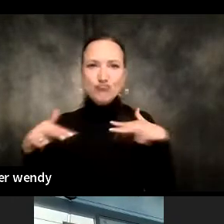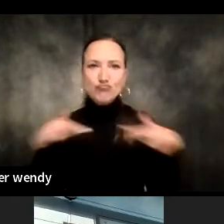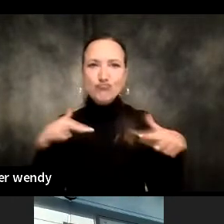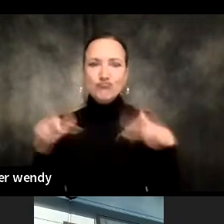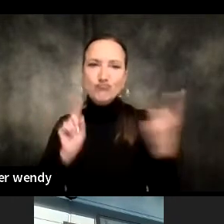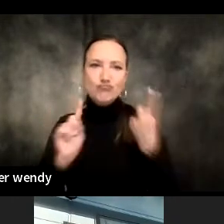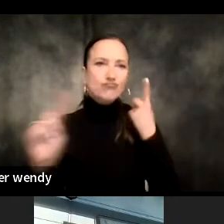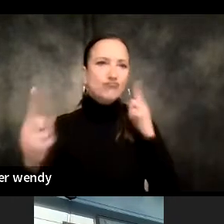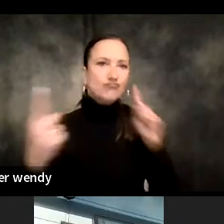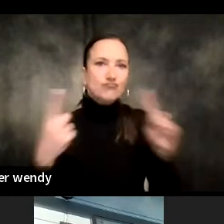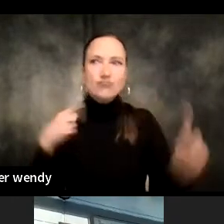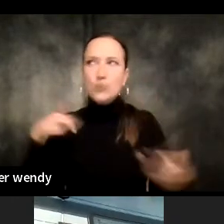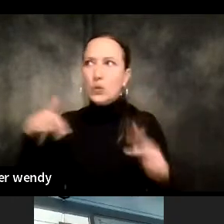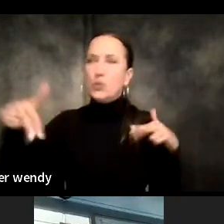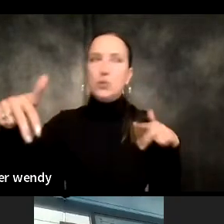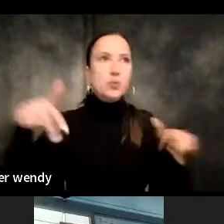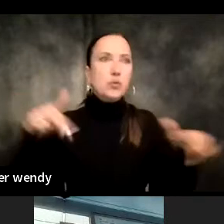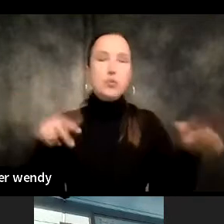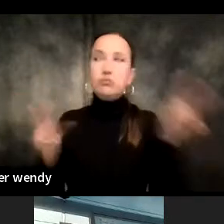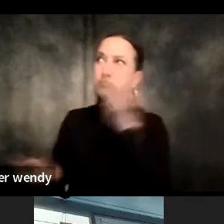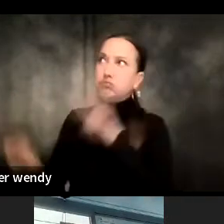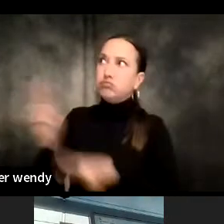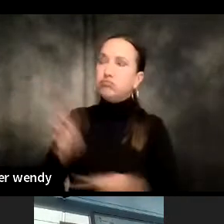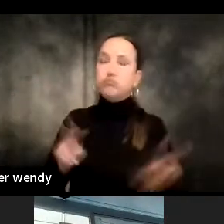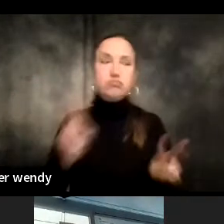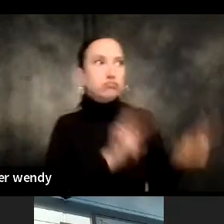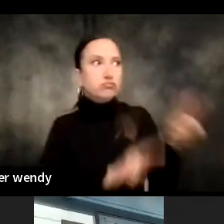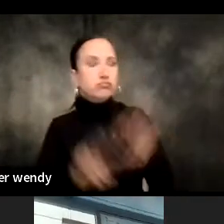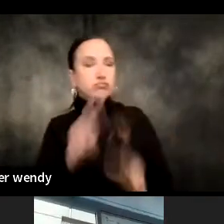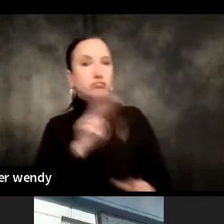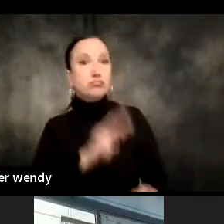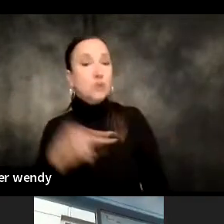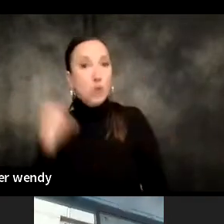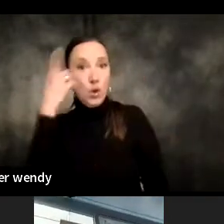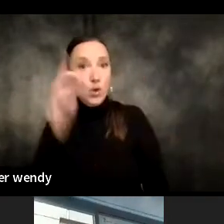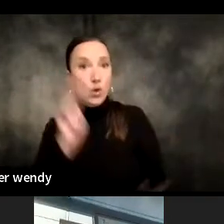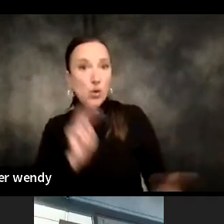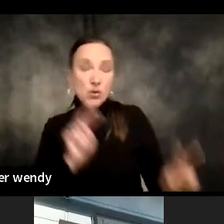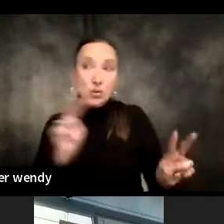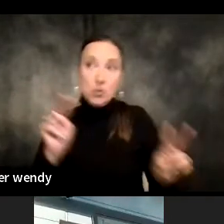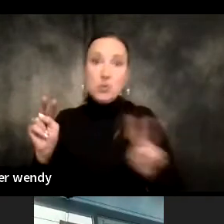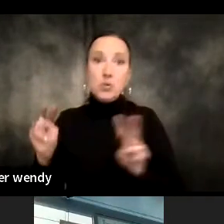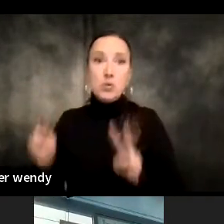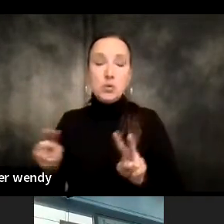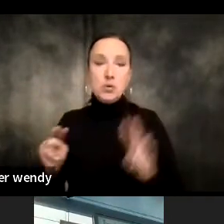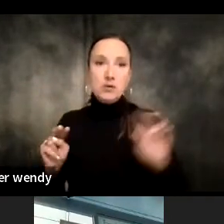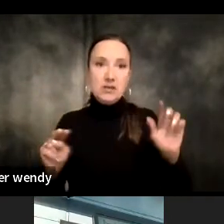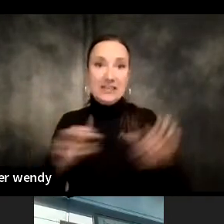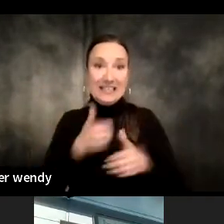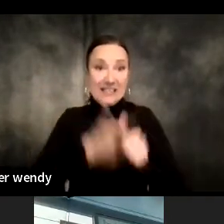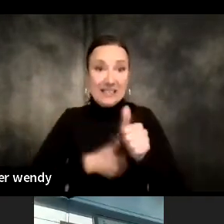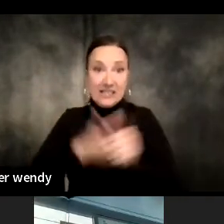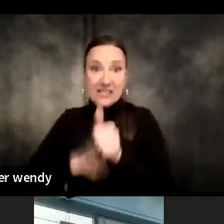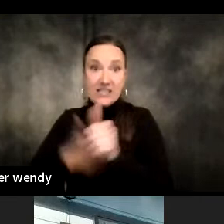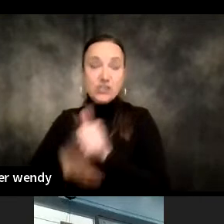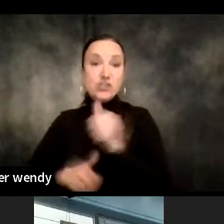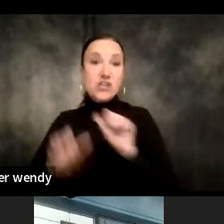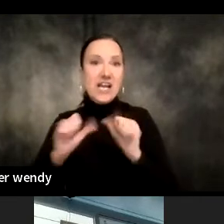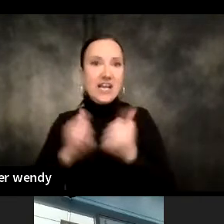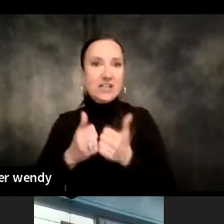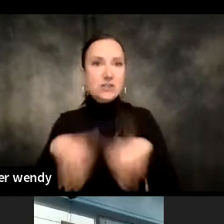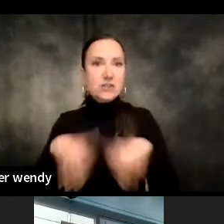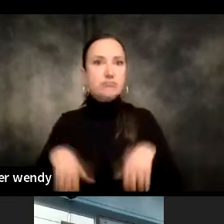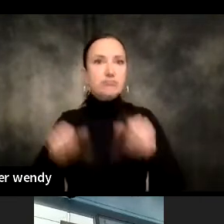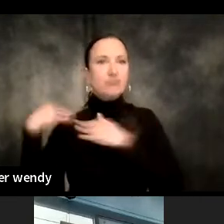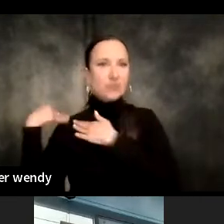the neighborhood and looked at locations that pretty much were each of those entities or those agencies would be responsible